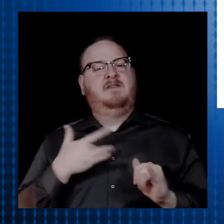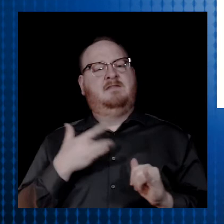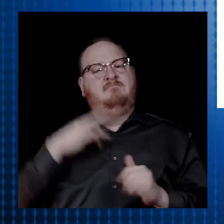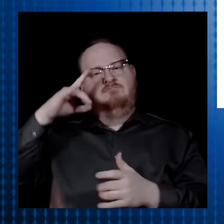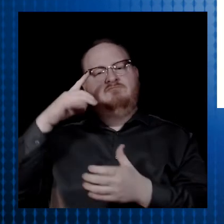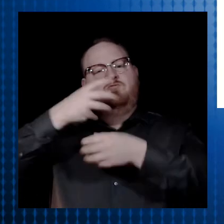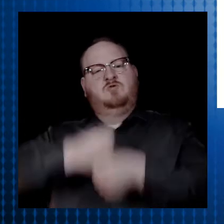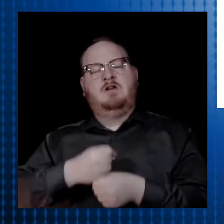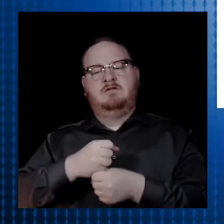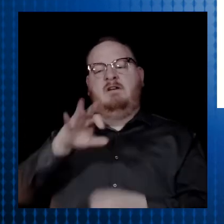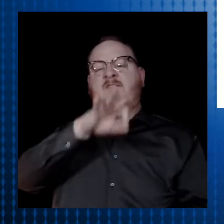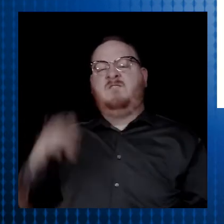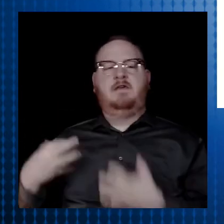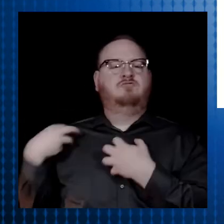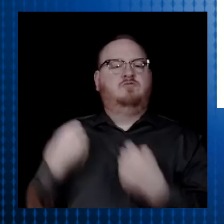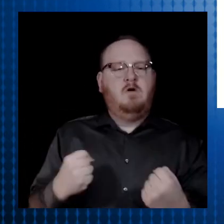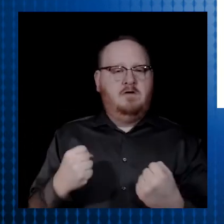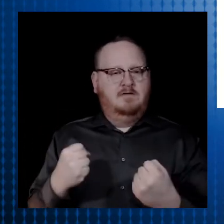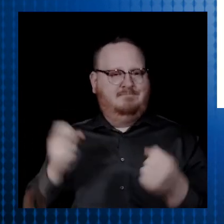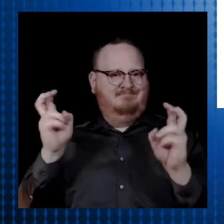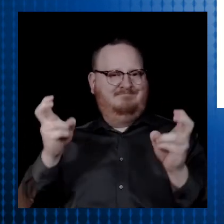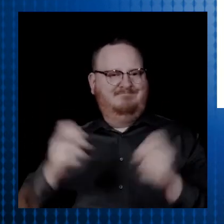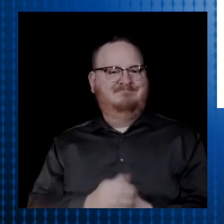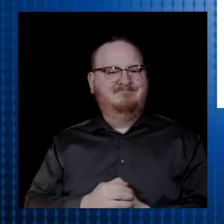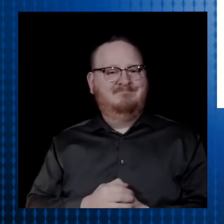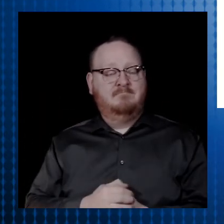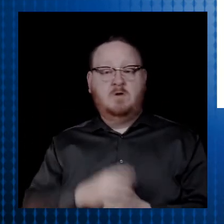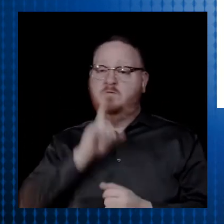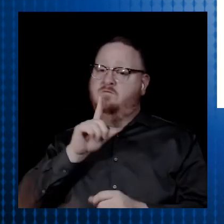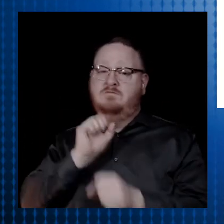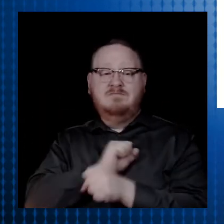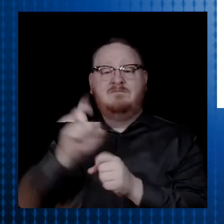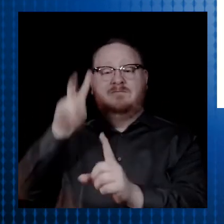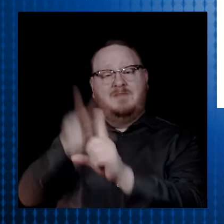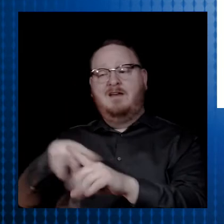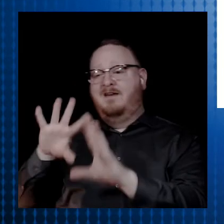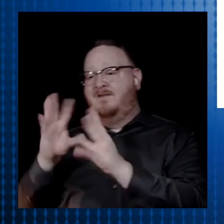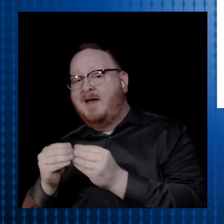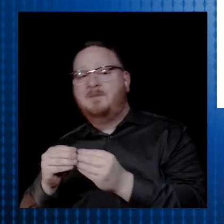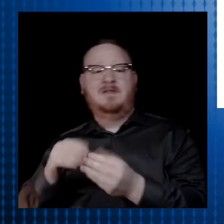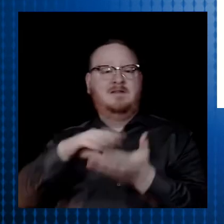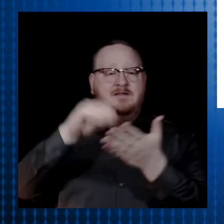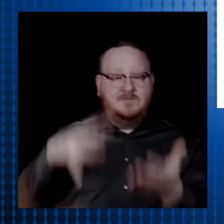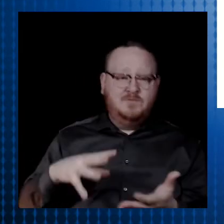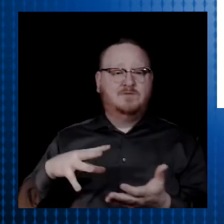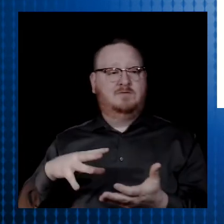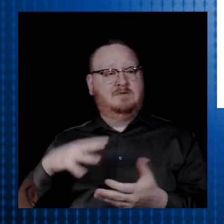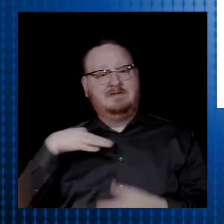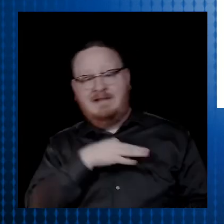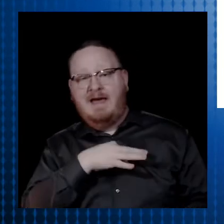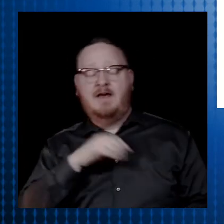Flint strong, that it truly applies to our families, scholars, teachers, staff, and administrators.